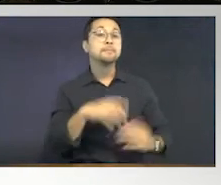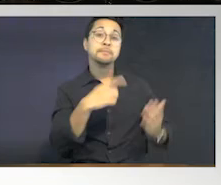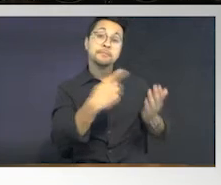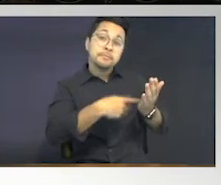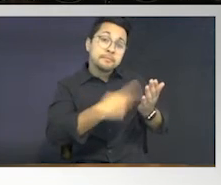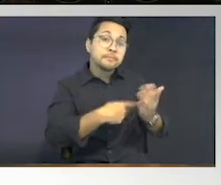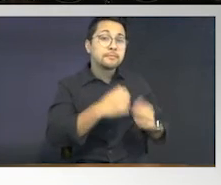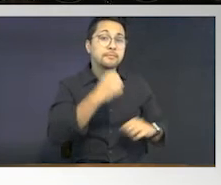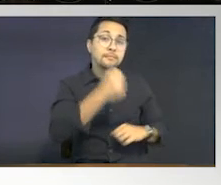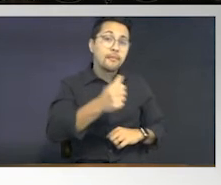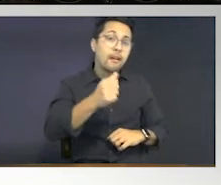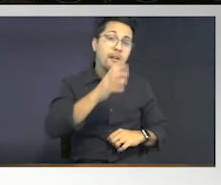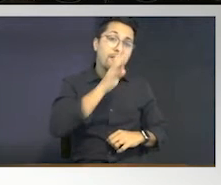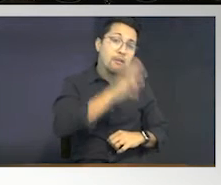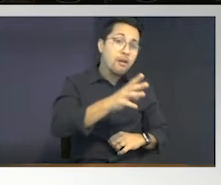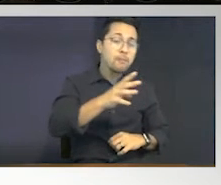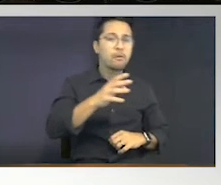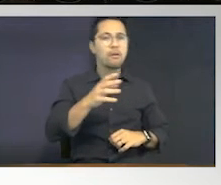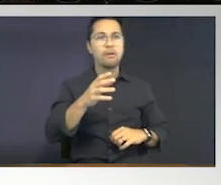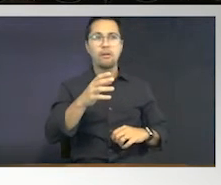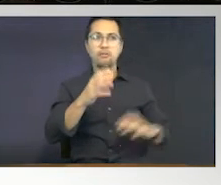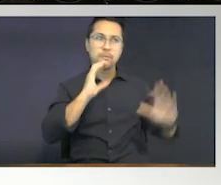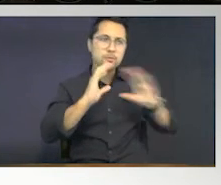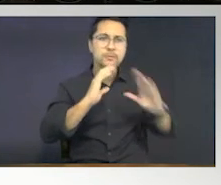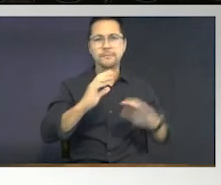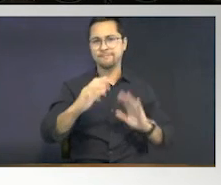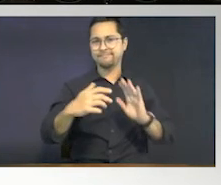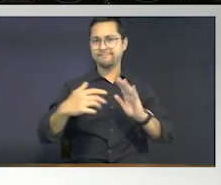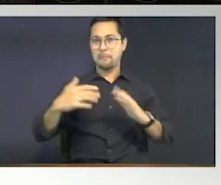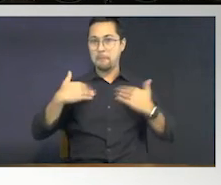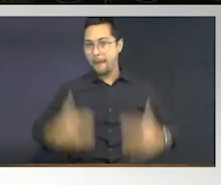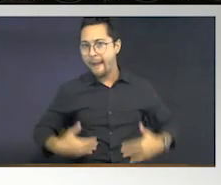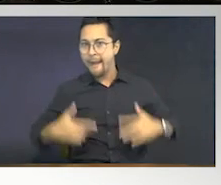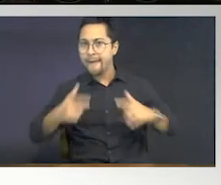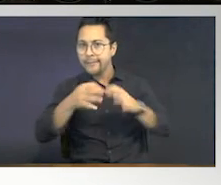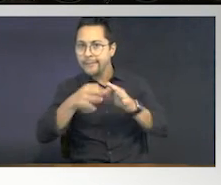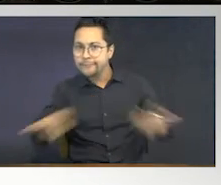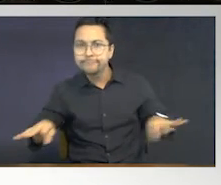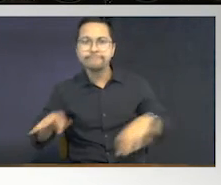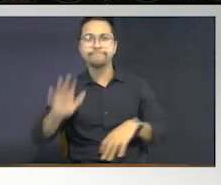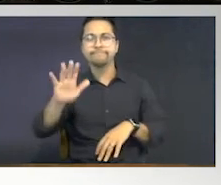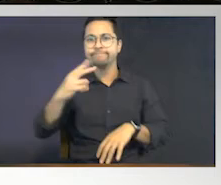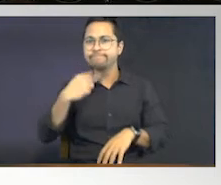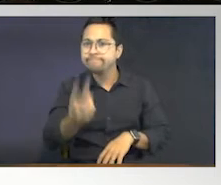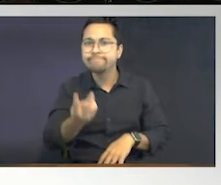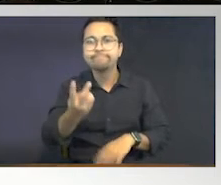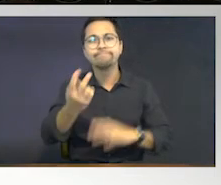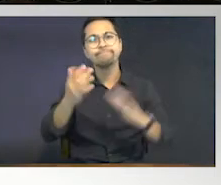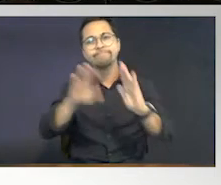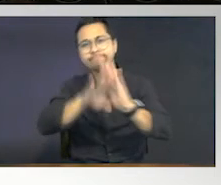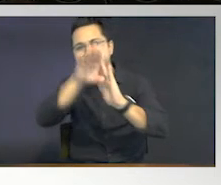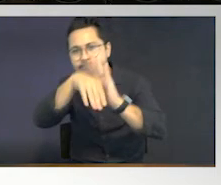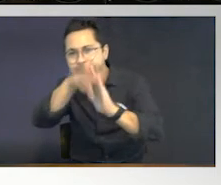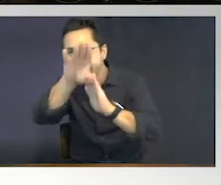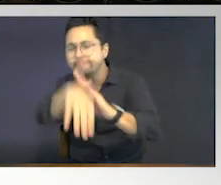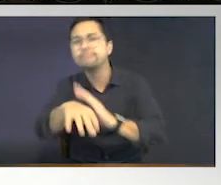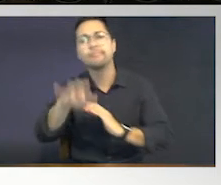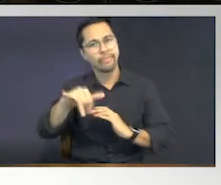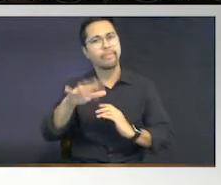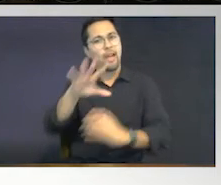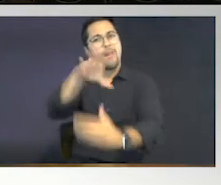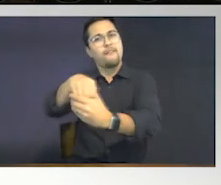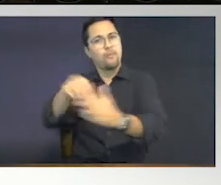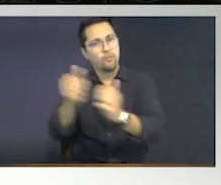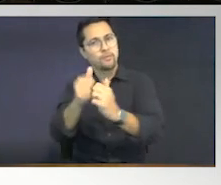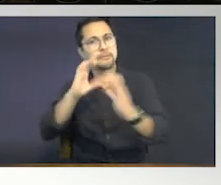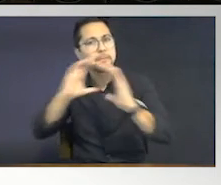communication. So body language, tone of voice, all those things come into play when we're dealing with other people. And